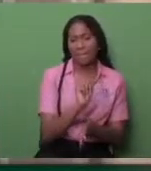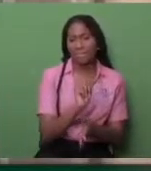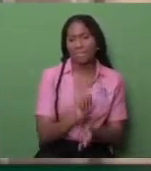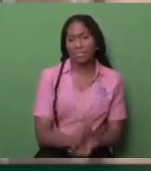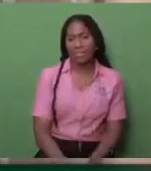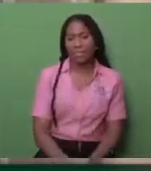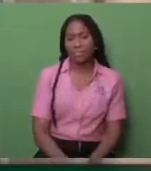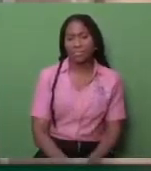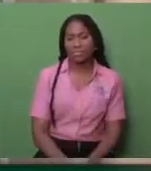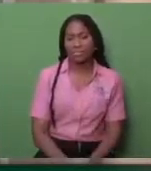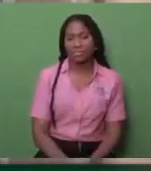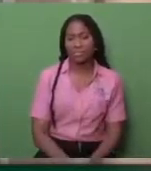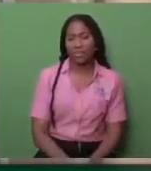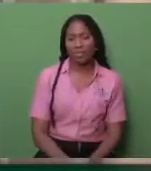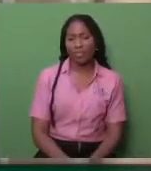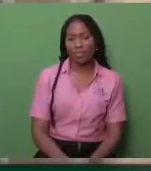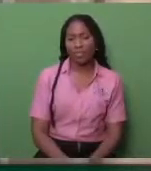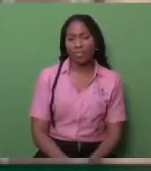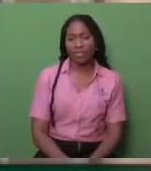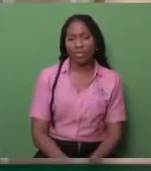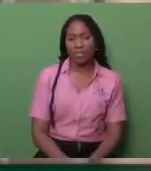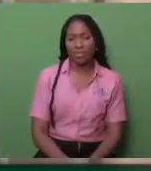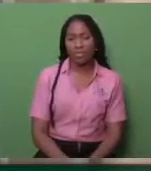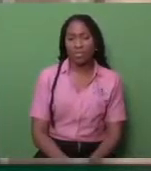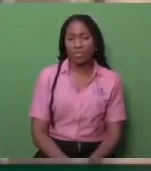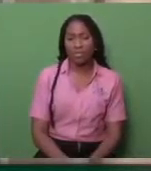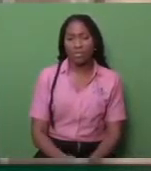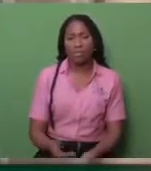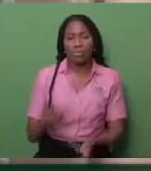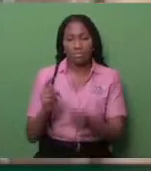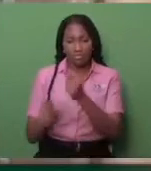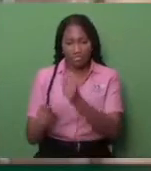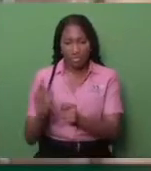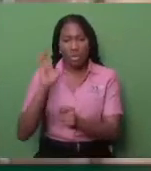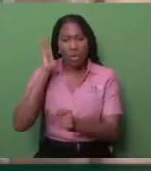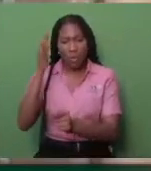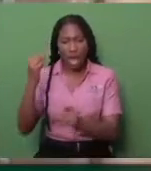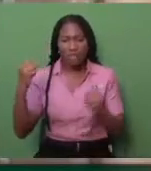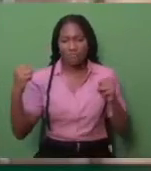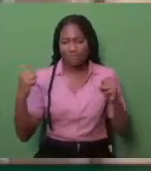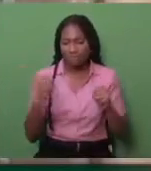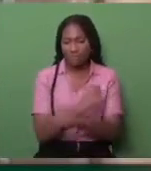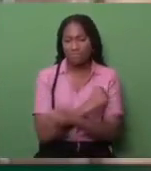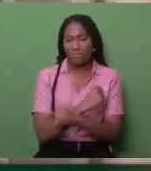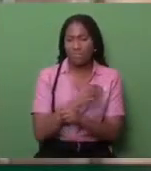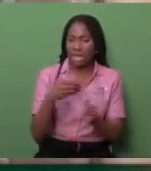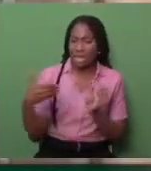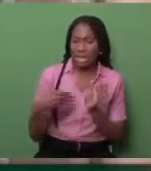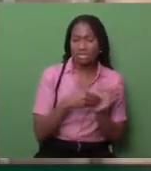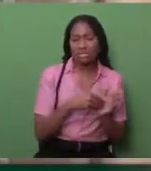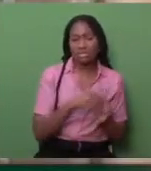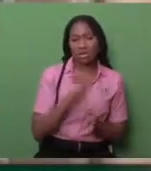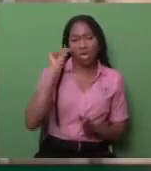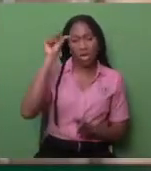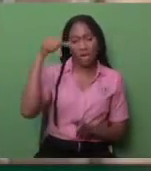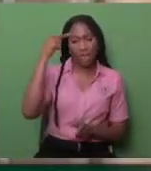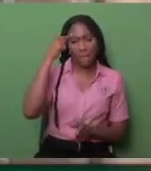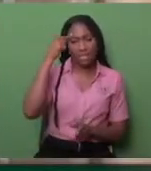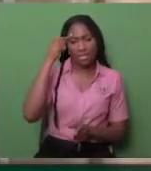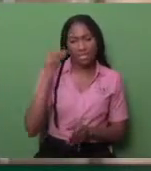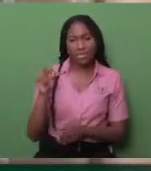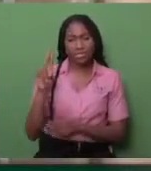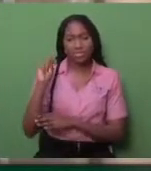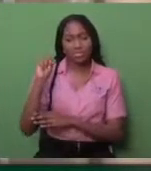Our nation will fight back against this government. We in opposition will